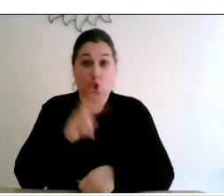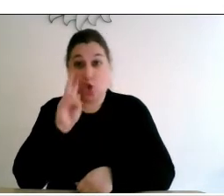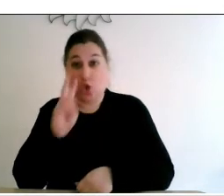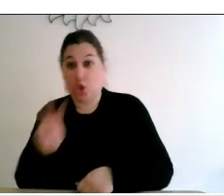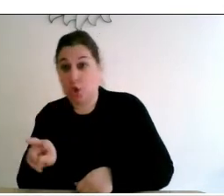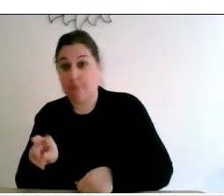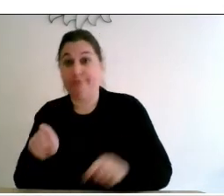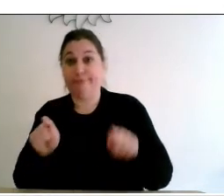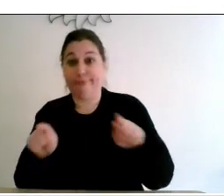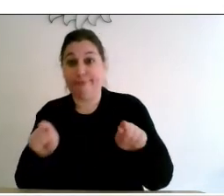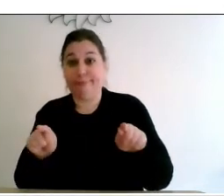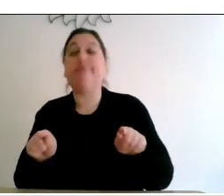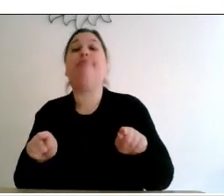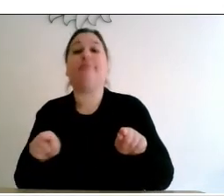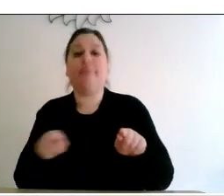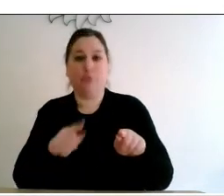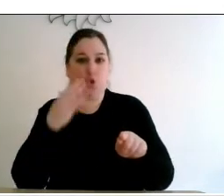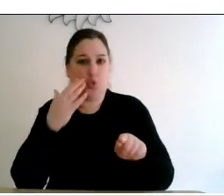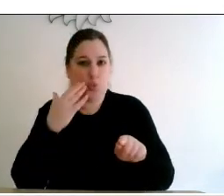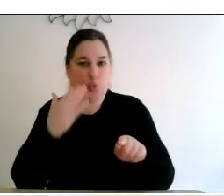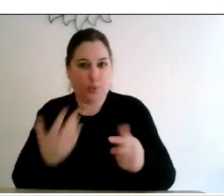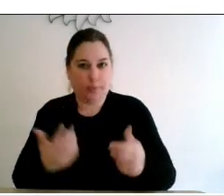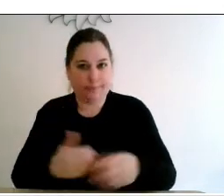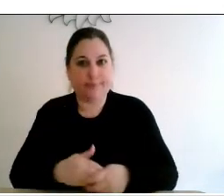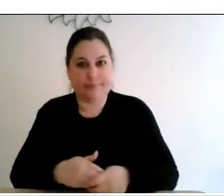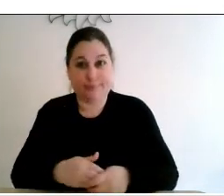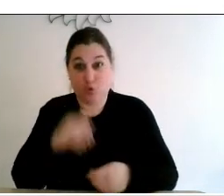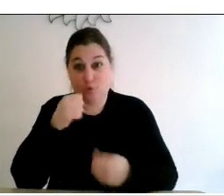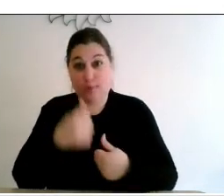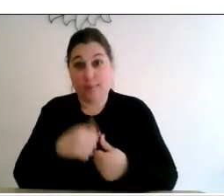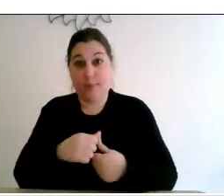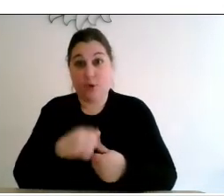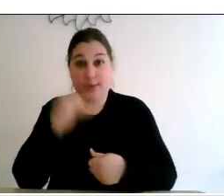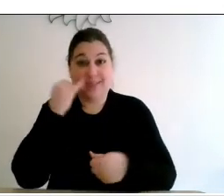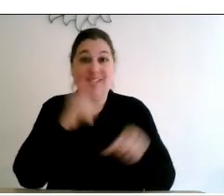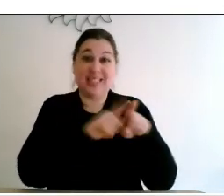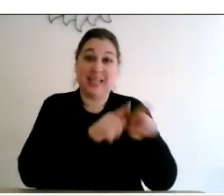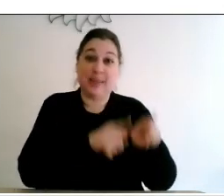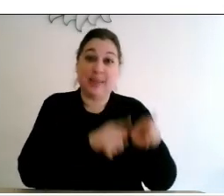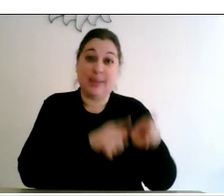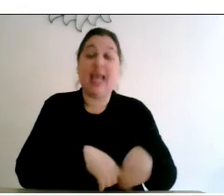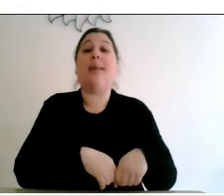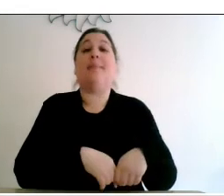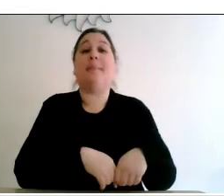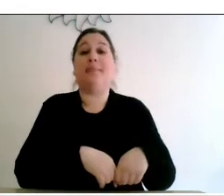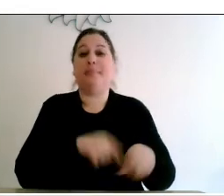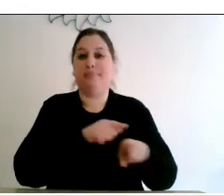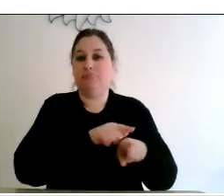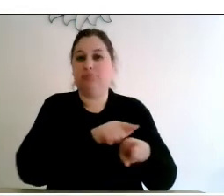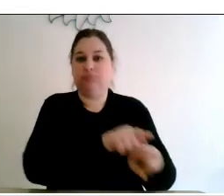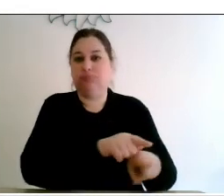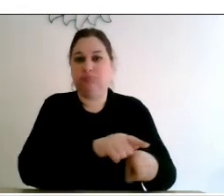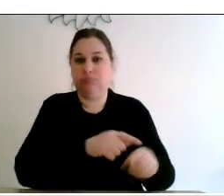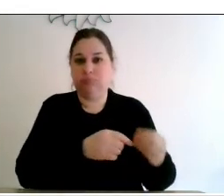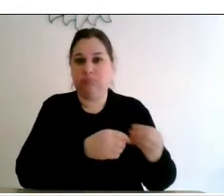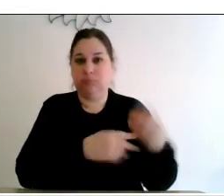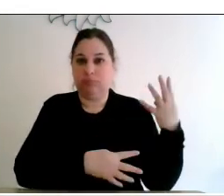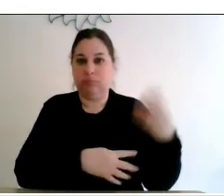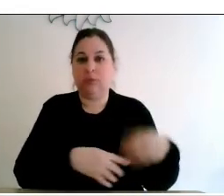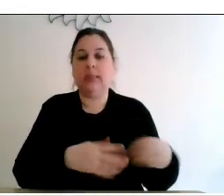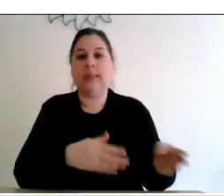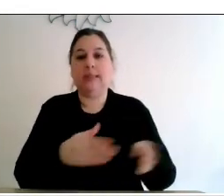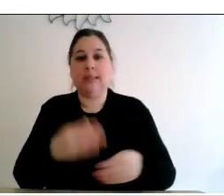that means no solution. Different slopes, that means they're different lines, automatically one solution. Same slope and